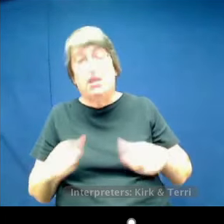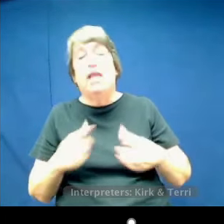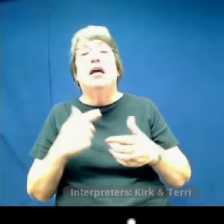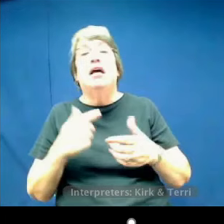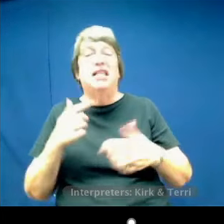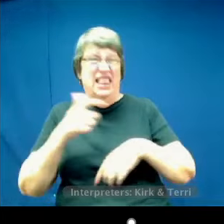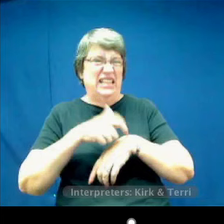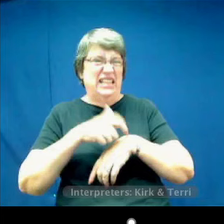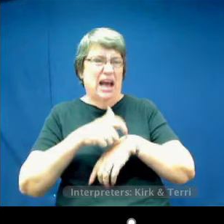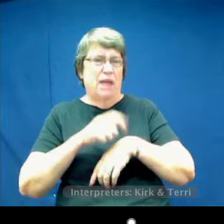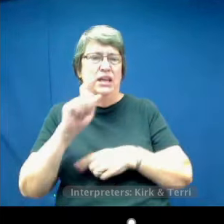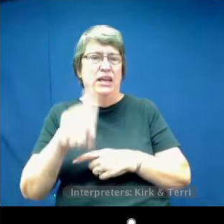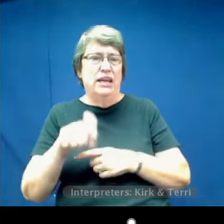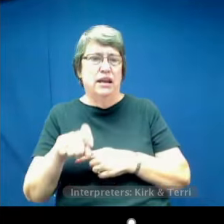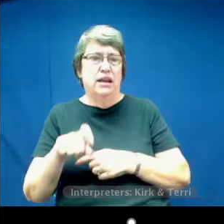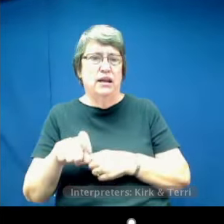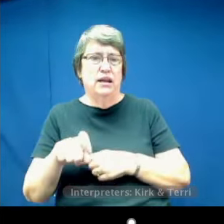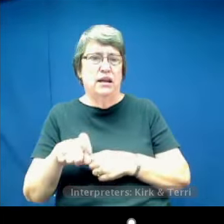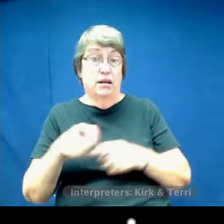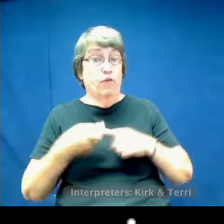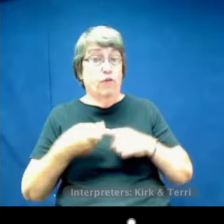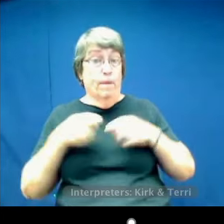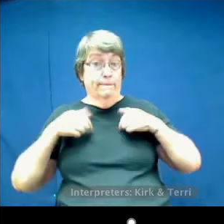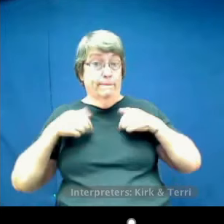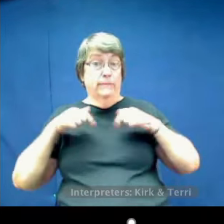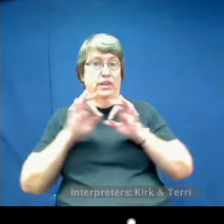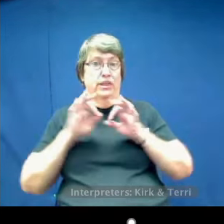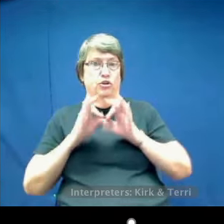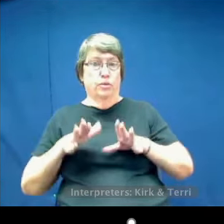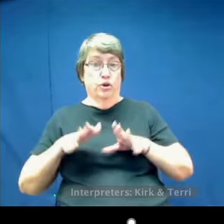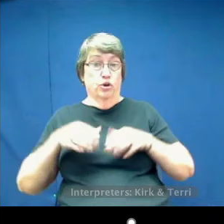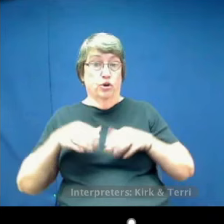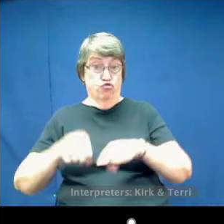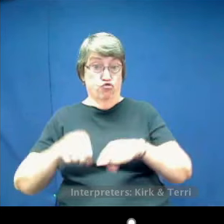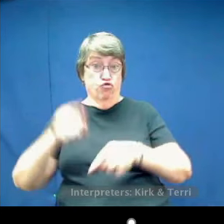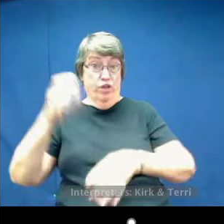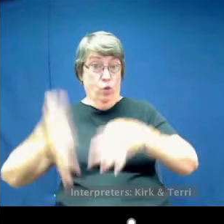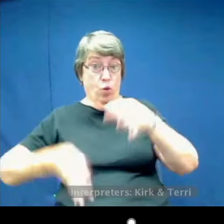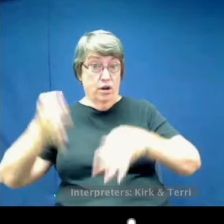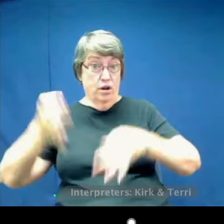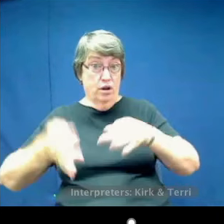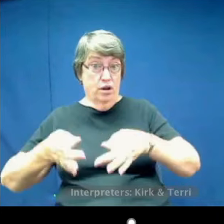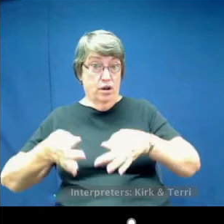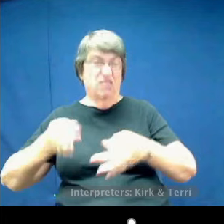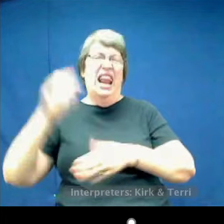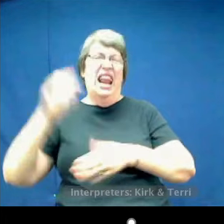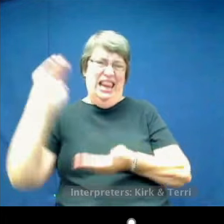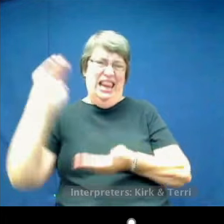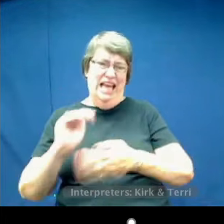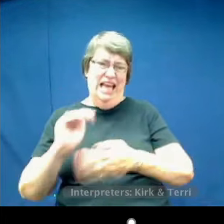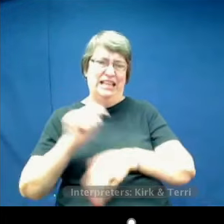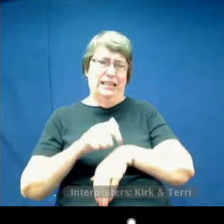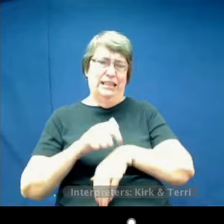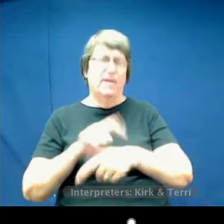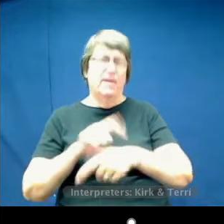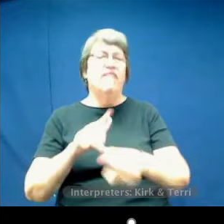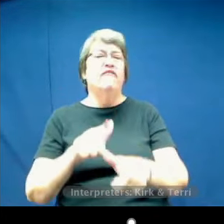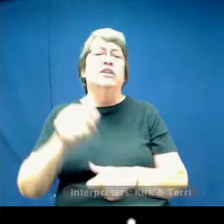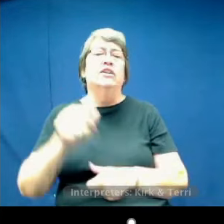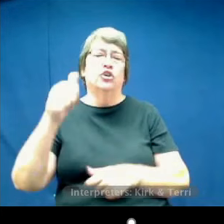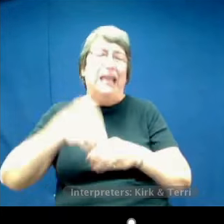needed from the interpreters in court is less. The case is more streamlined if